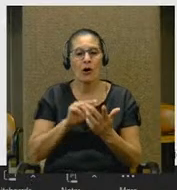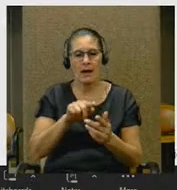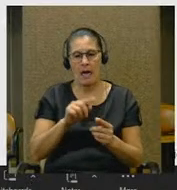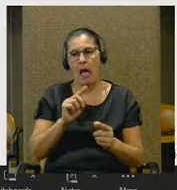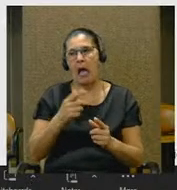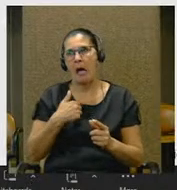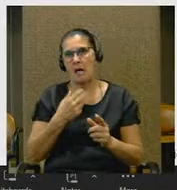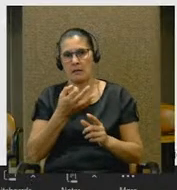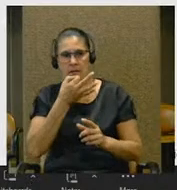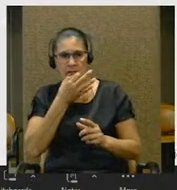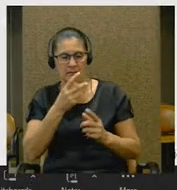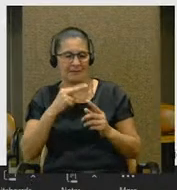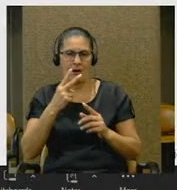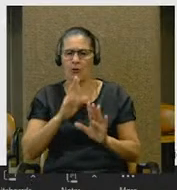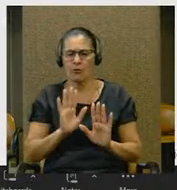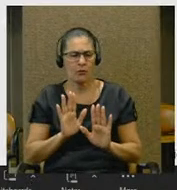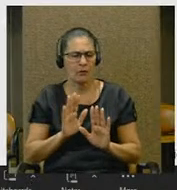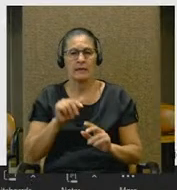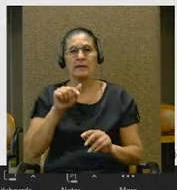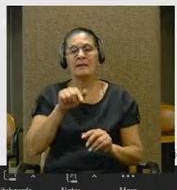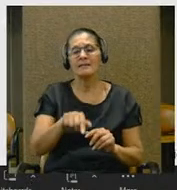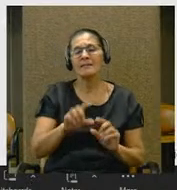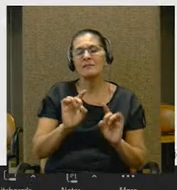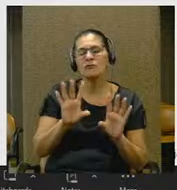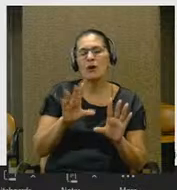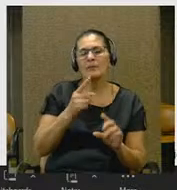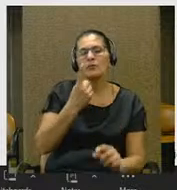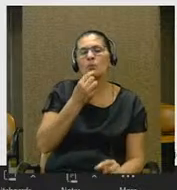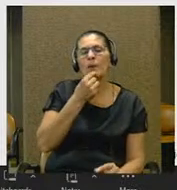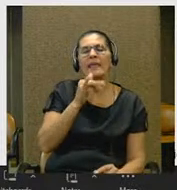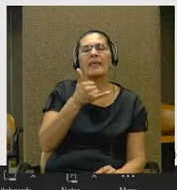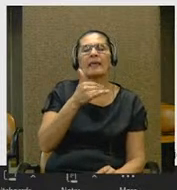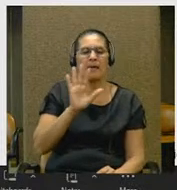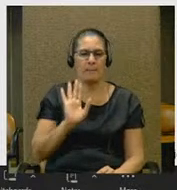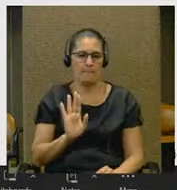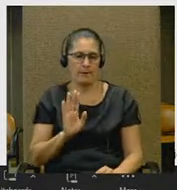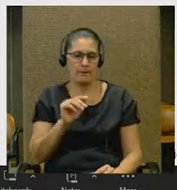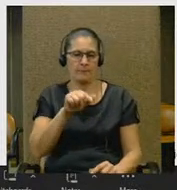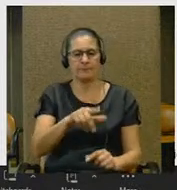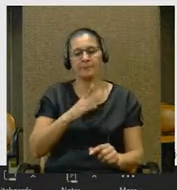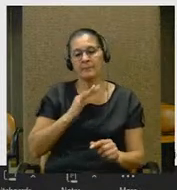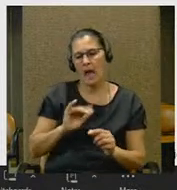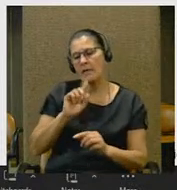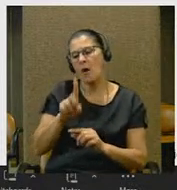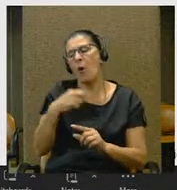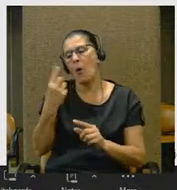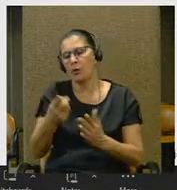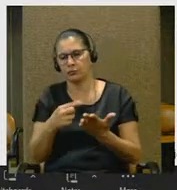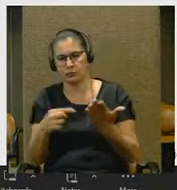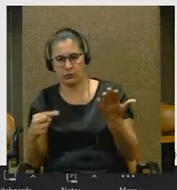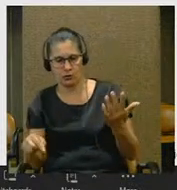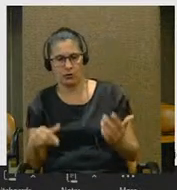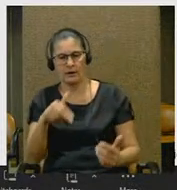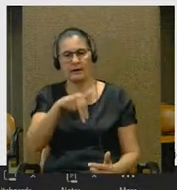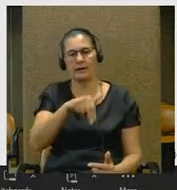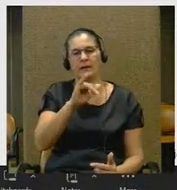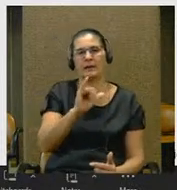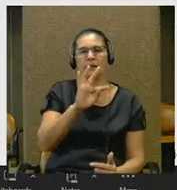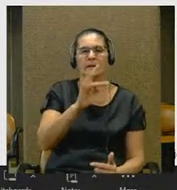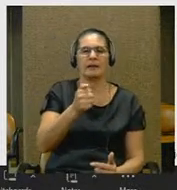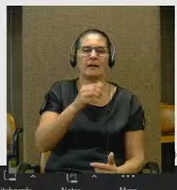fentanyl is just one example of a synthetic opioid. There are others. There are the nitazines, which you're going to hear about, especially in the European